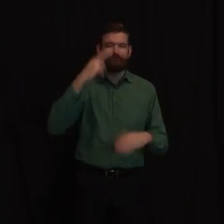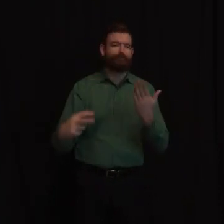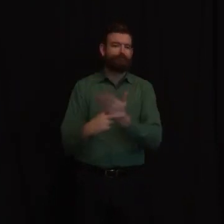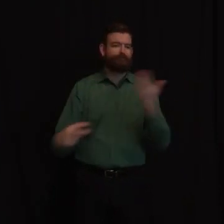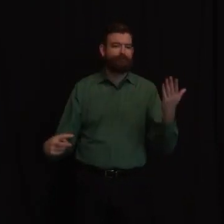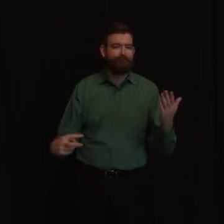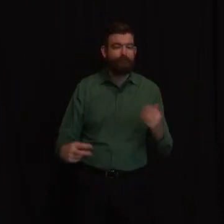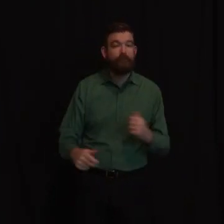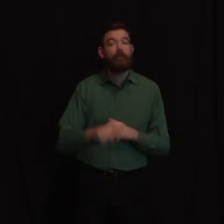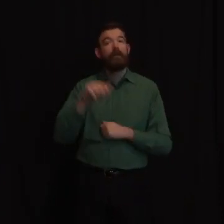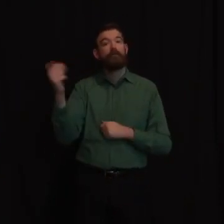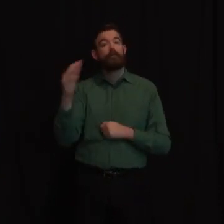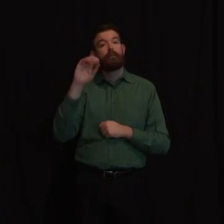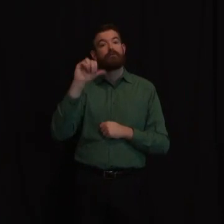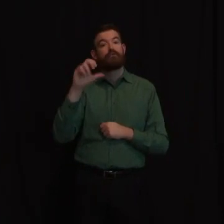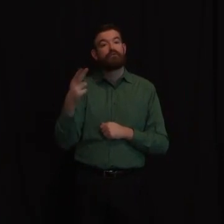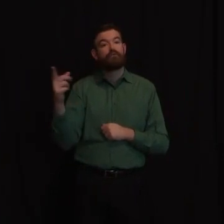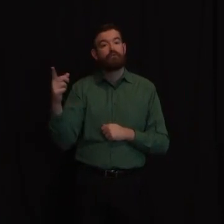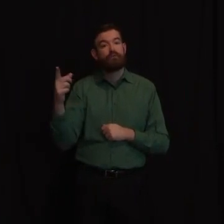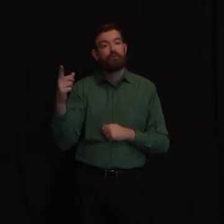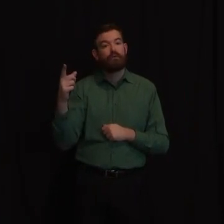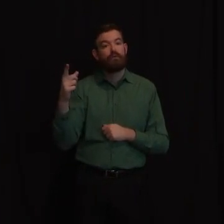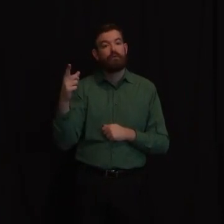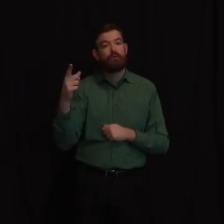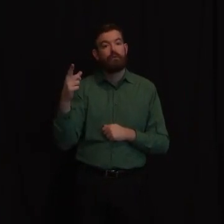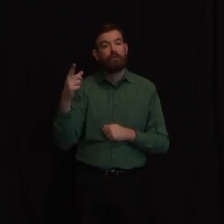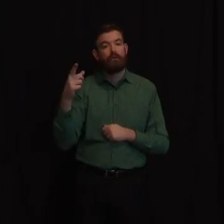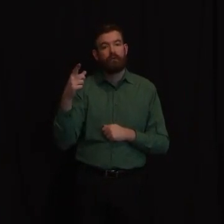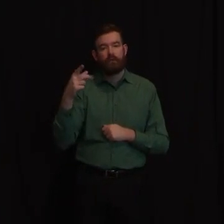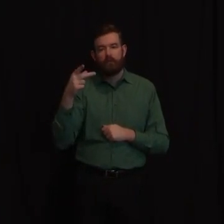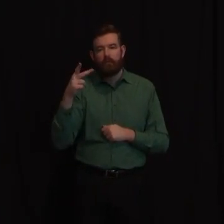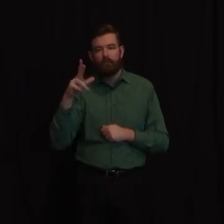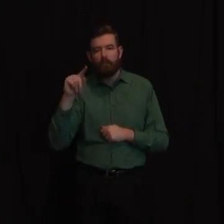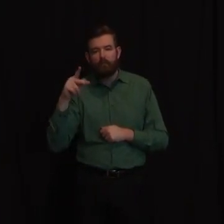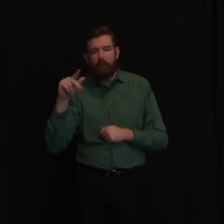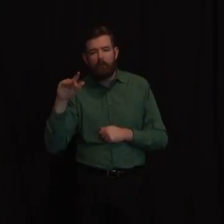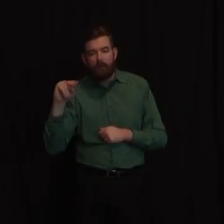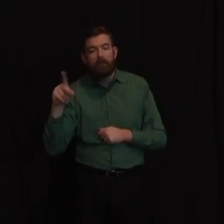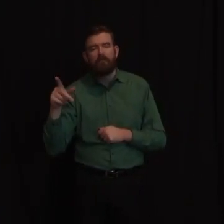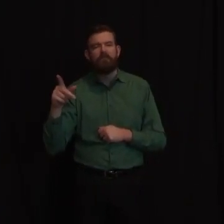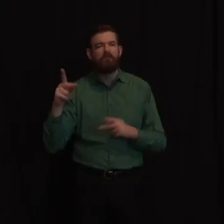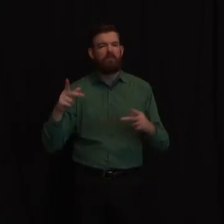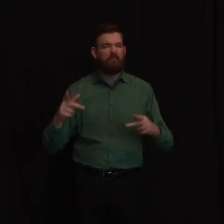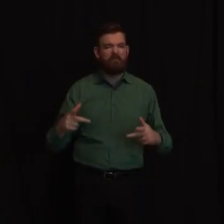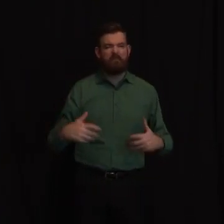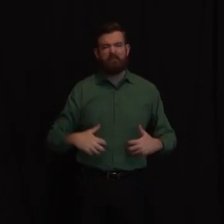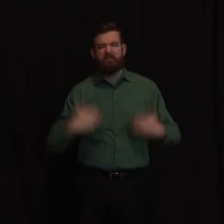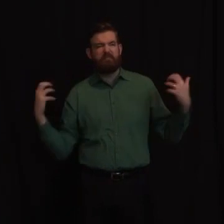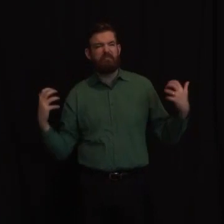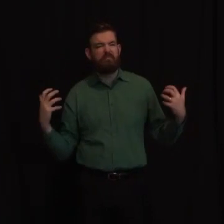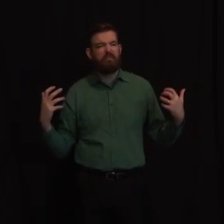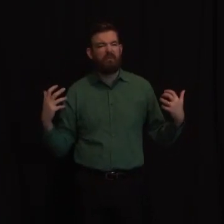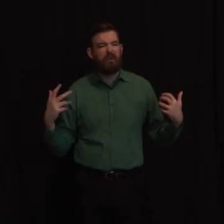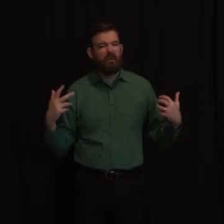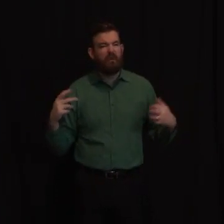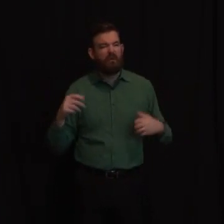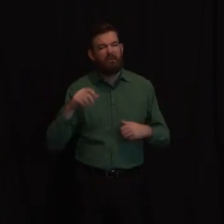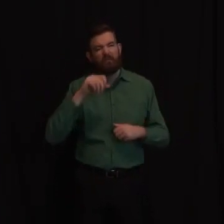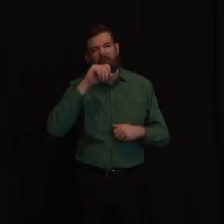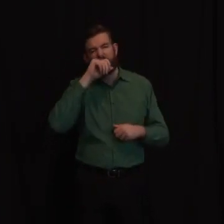lobby became unruly, claiming to have COVID symptoms, coughing on EMS workers and